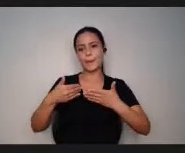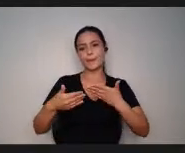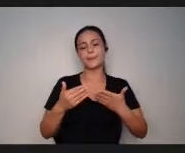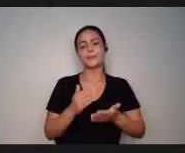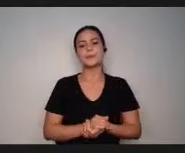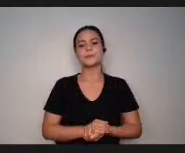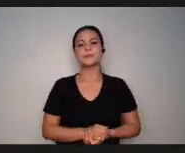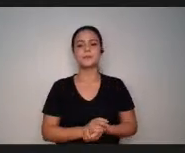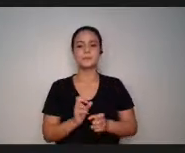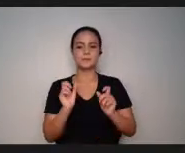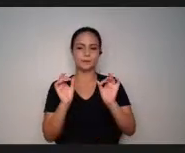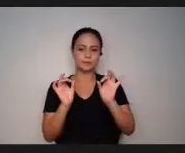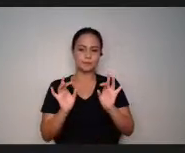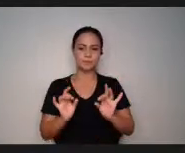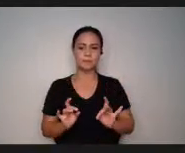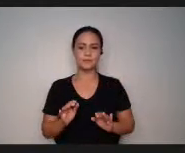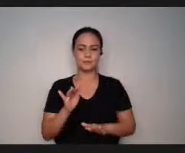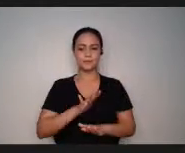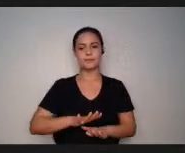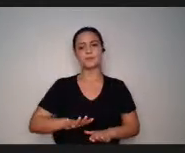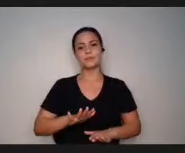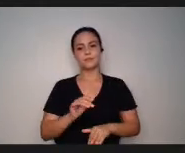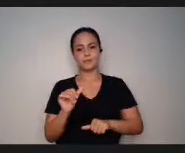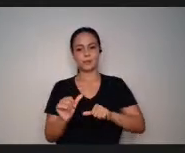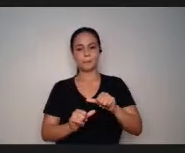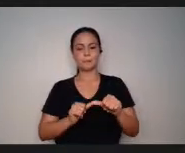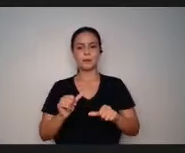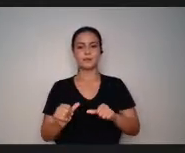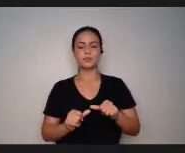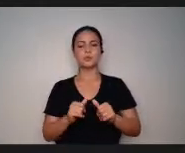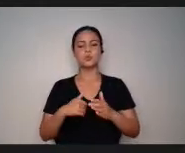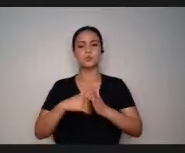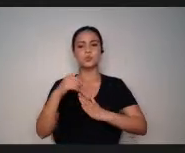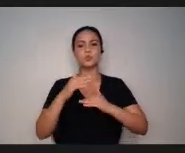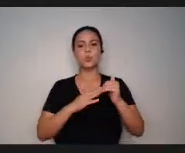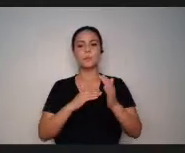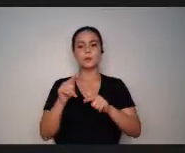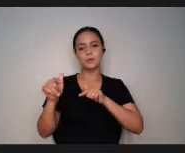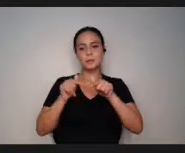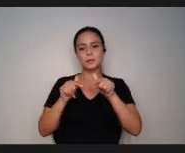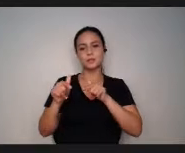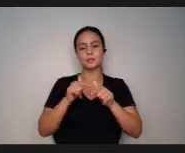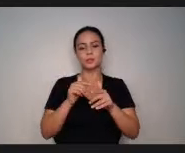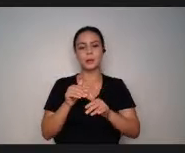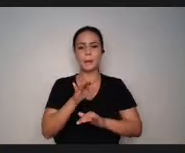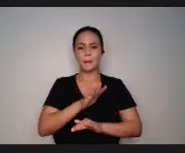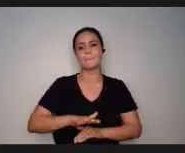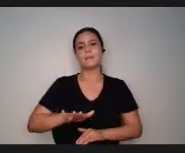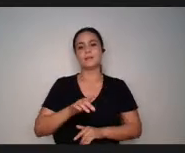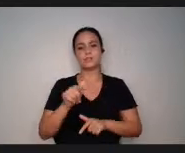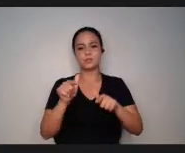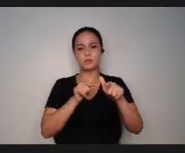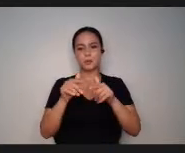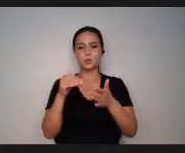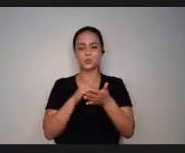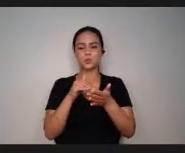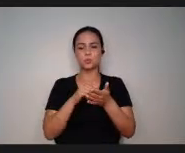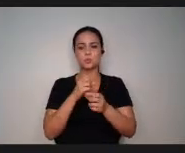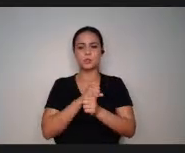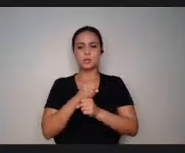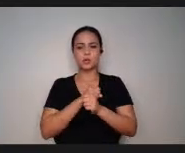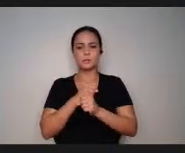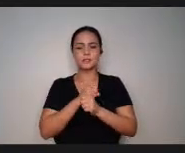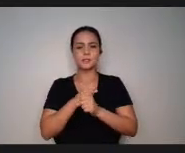impact on work and working people over the last 2 years. So I'm delighted to be part